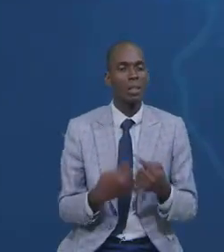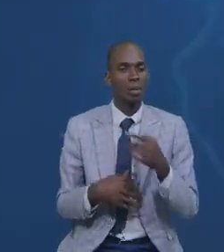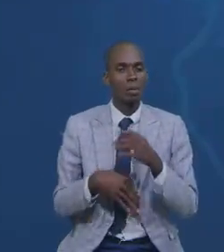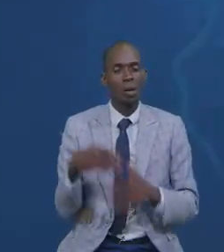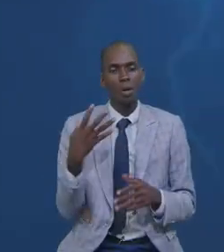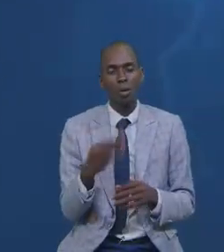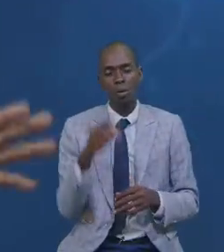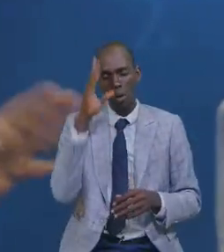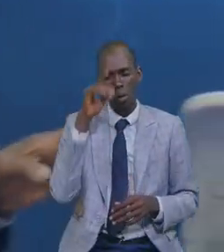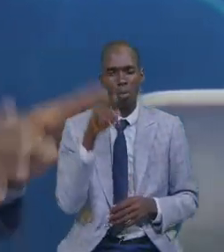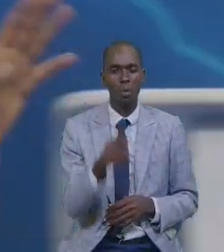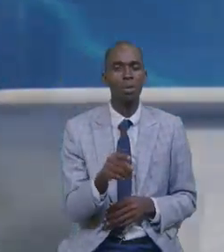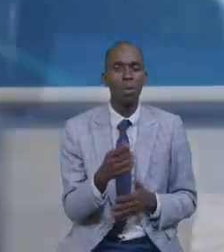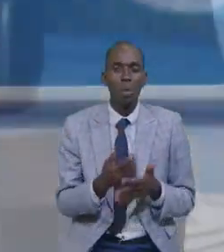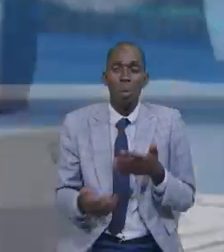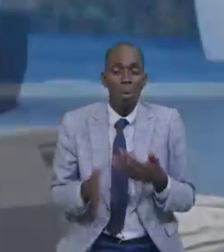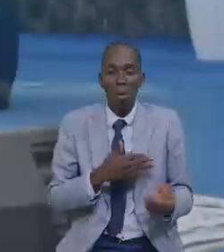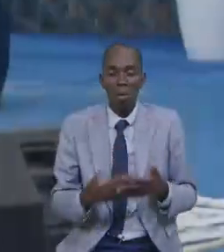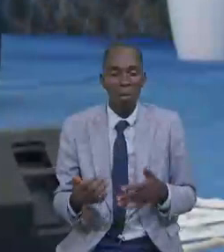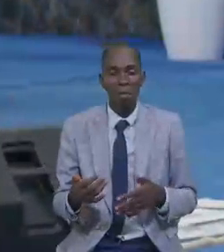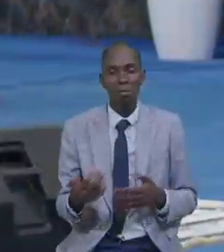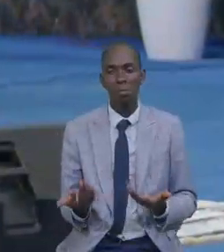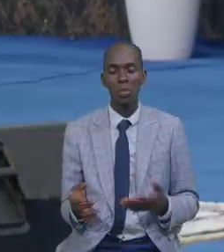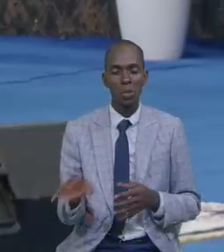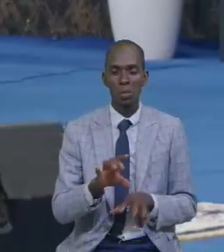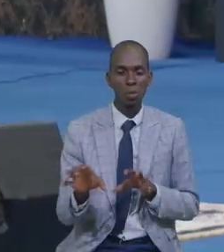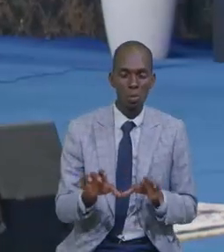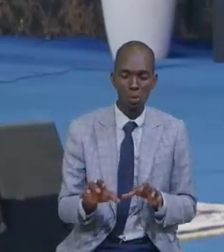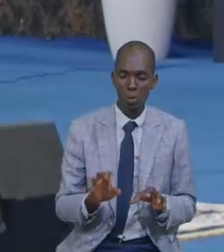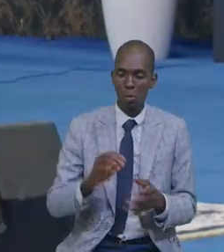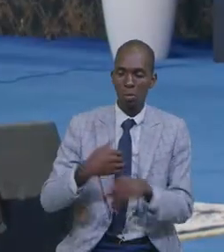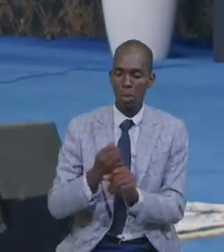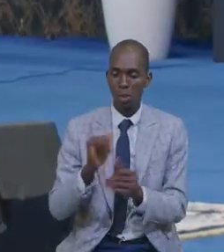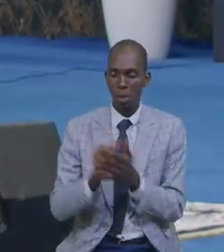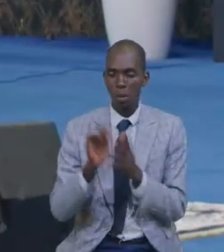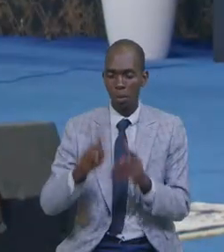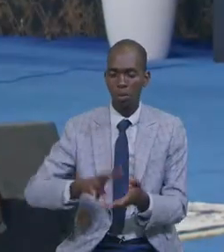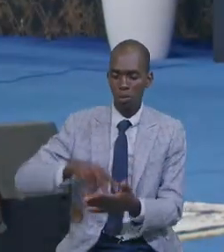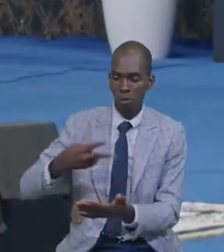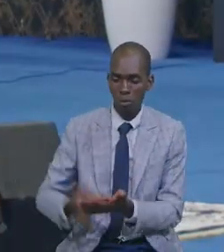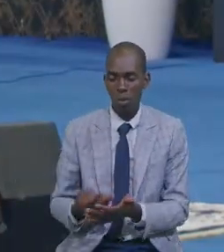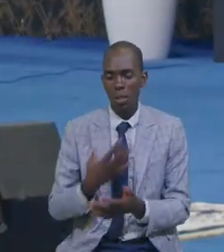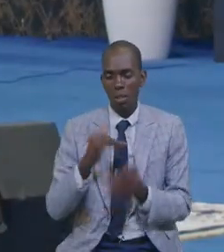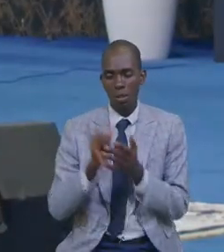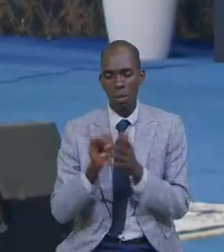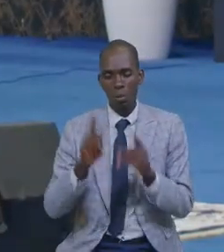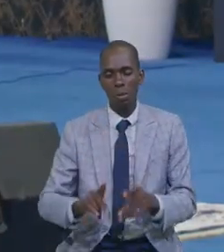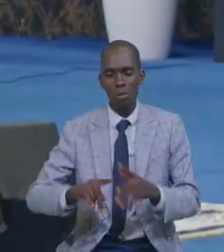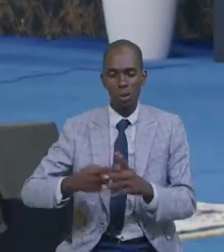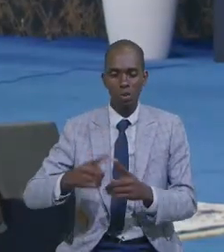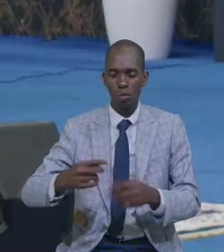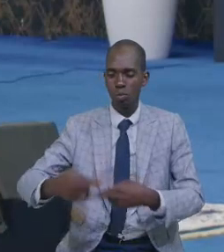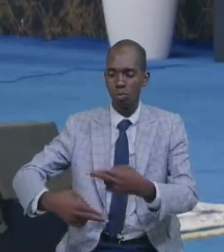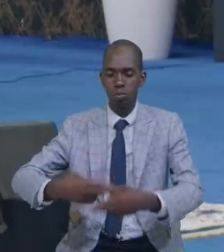him. Whatever they do, they throw somebody to the ground, the fellow foams or the fellow rolls on the ground. The